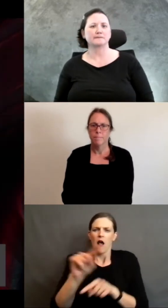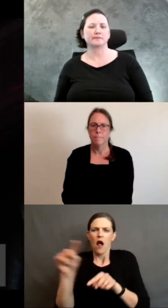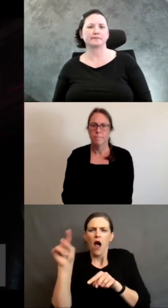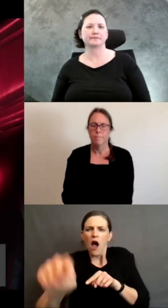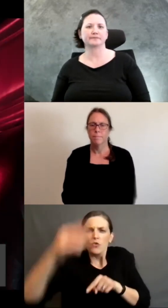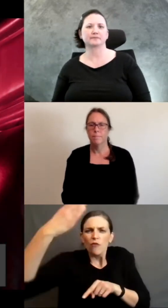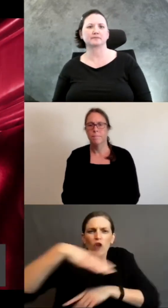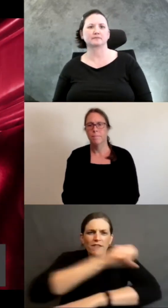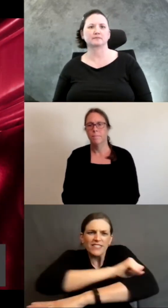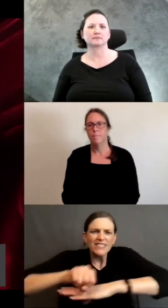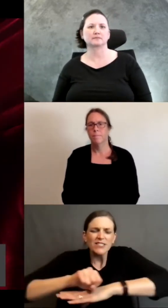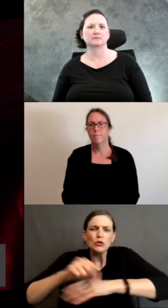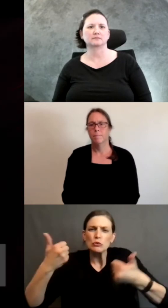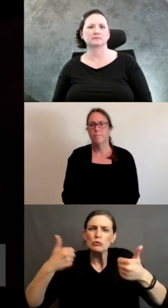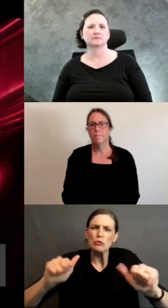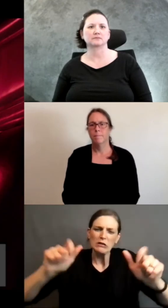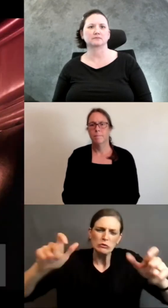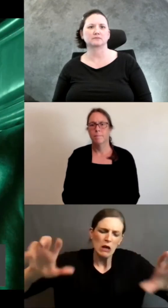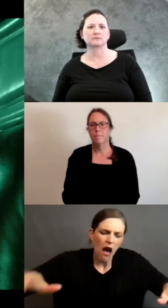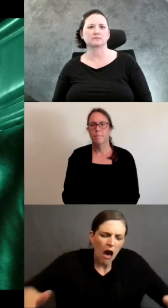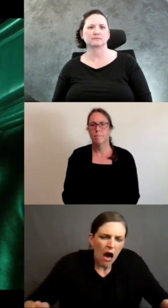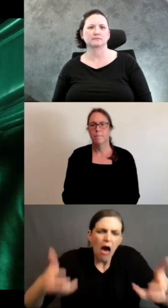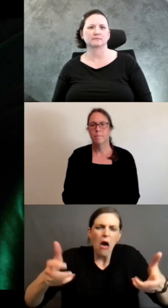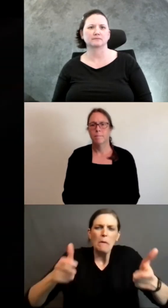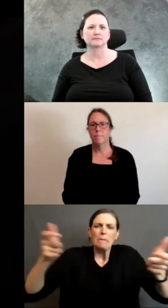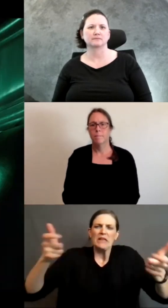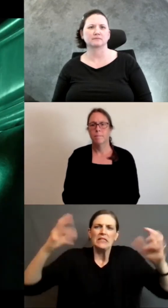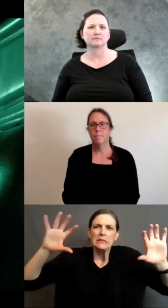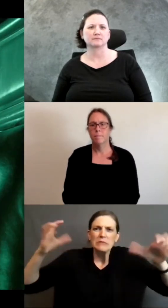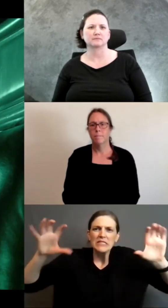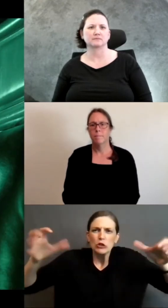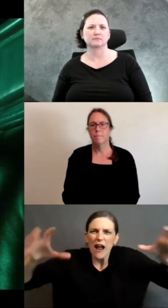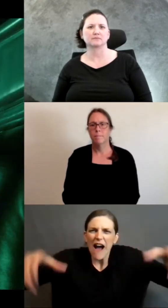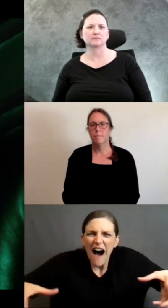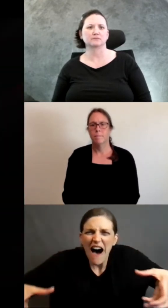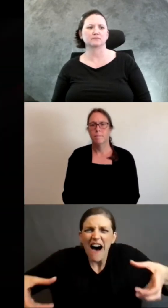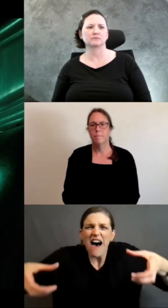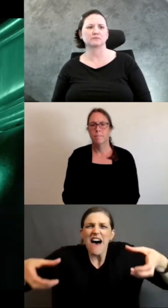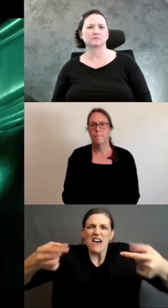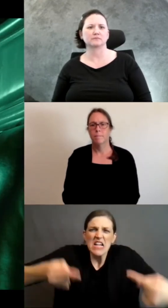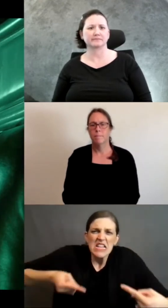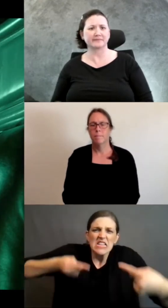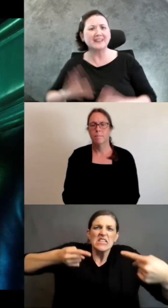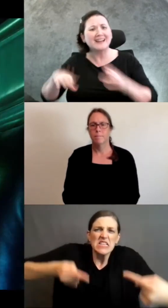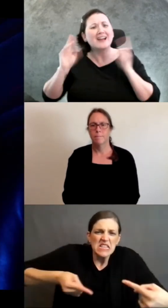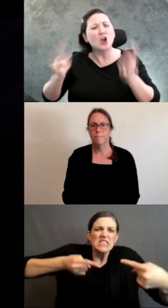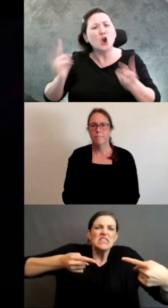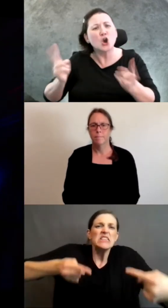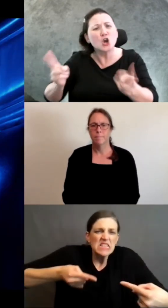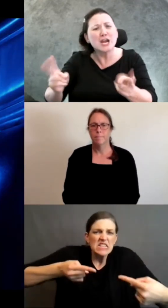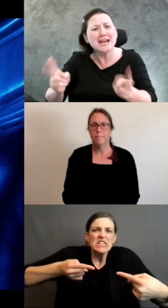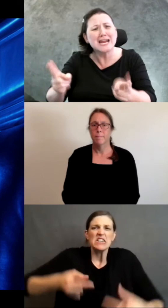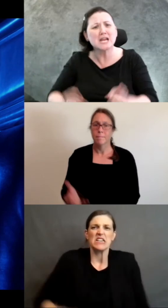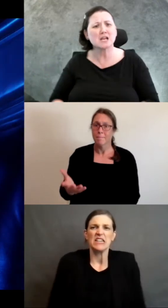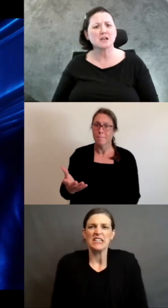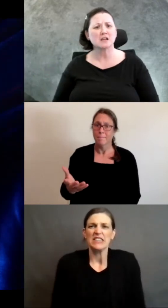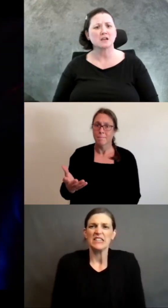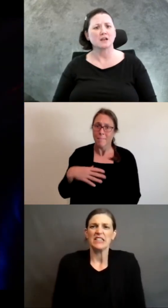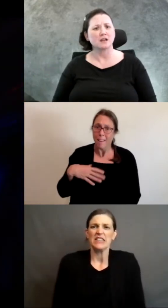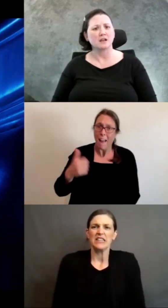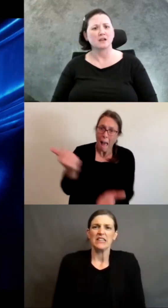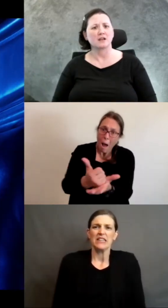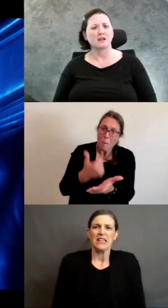tries to pick up a large monitor speaker. She struggles. Hurry! Well, help me. Bring it over